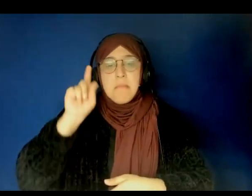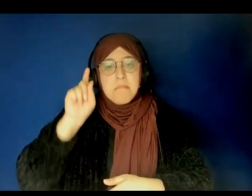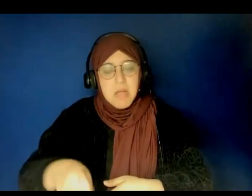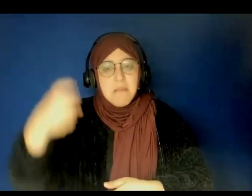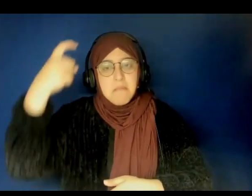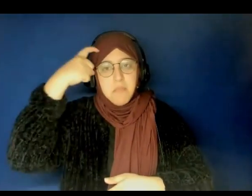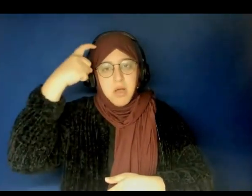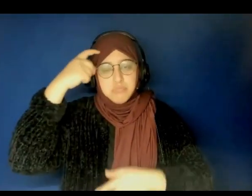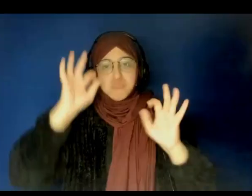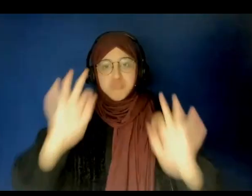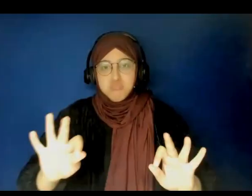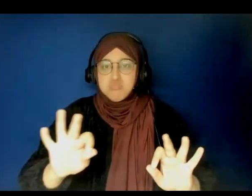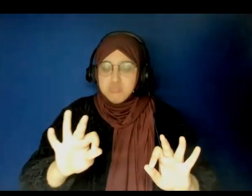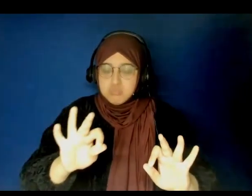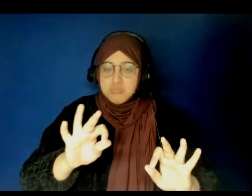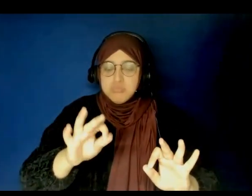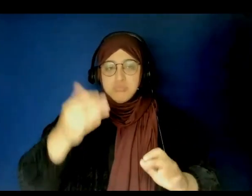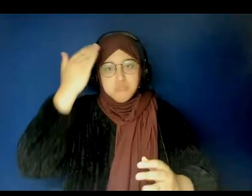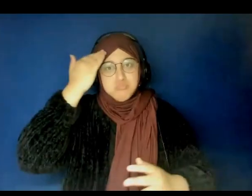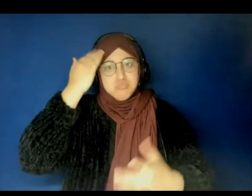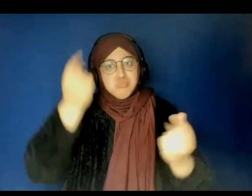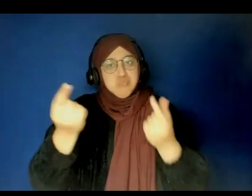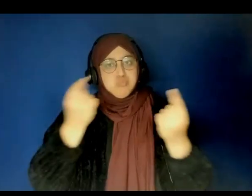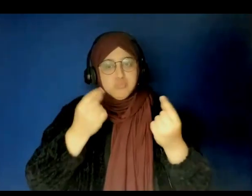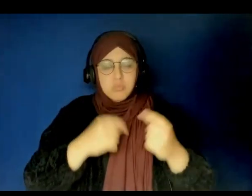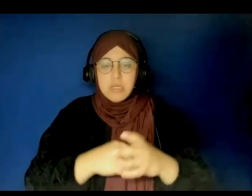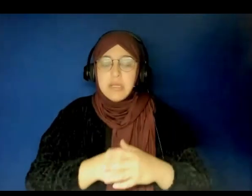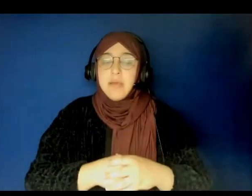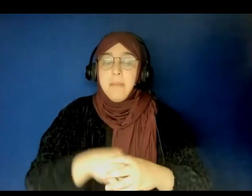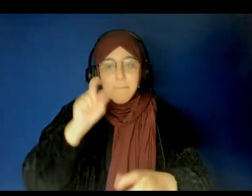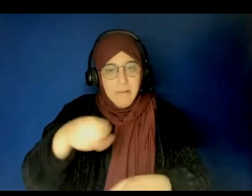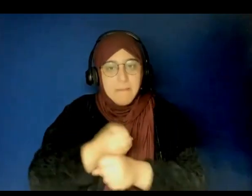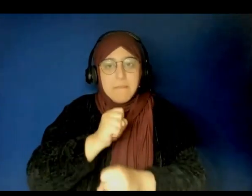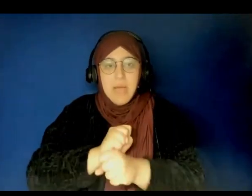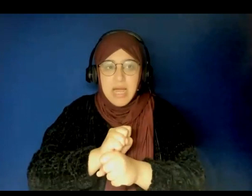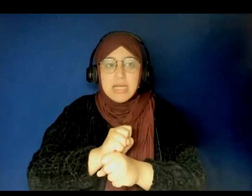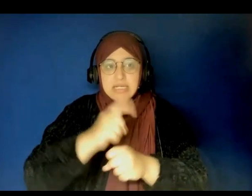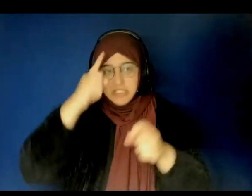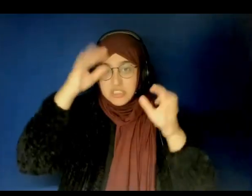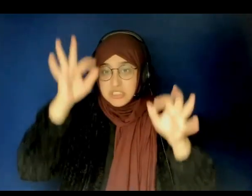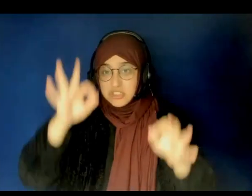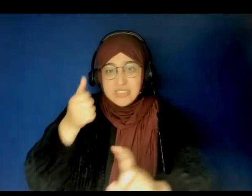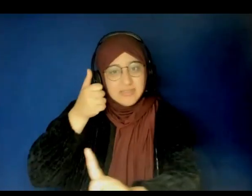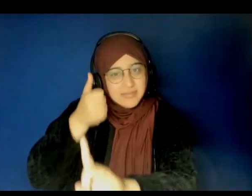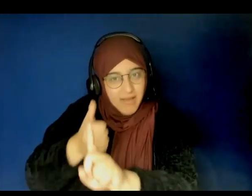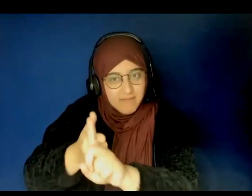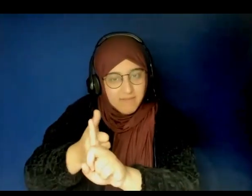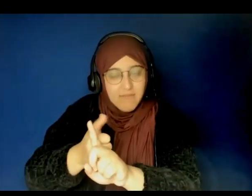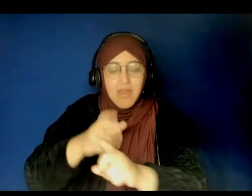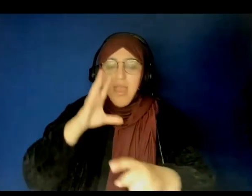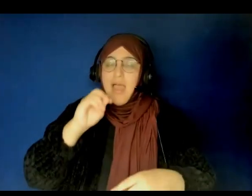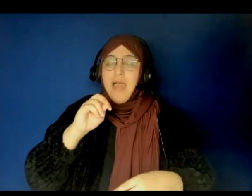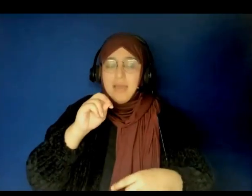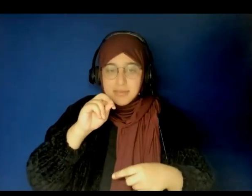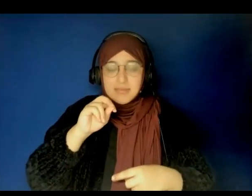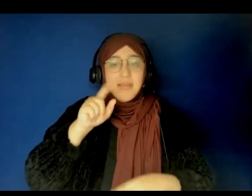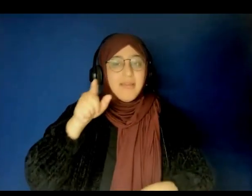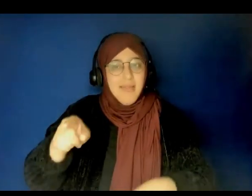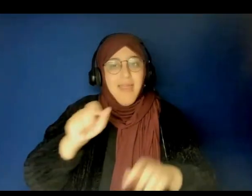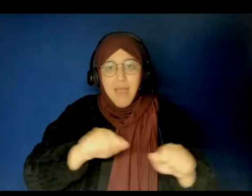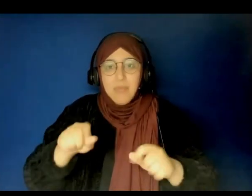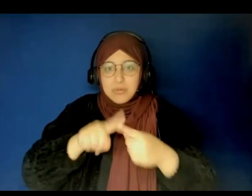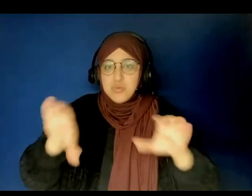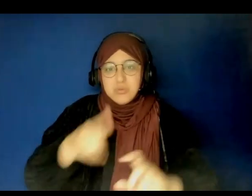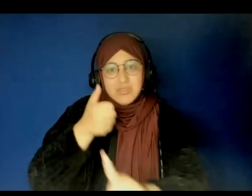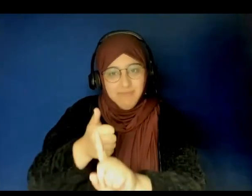able to make decisions on their own and be able to do that on their own.